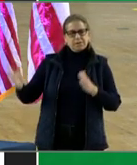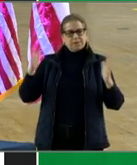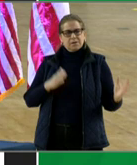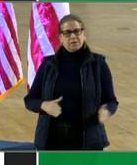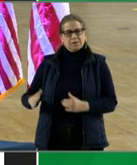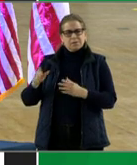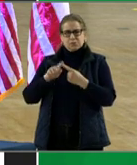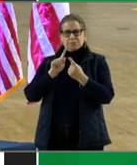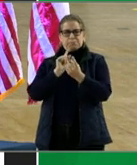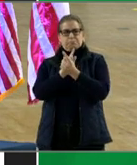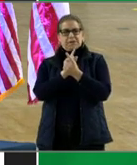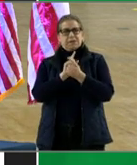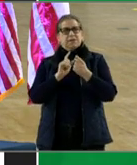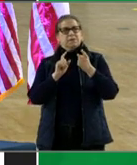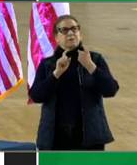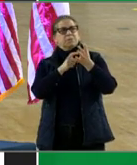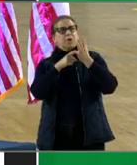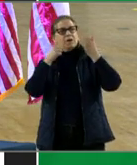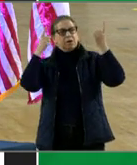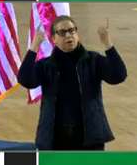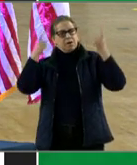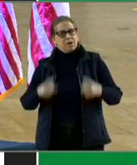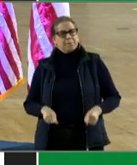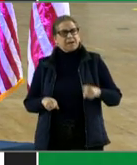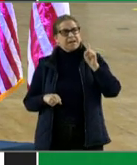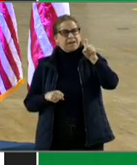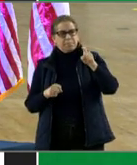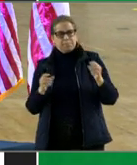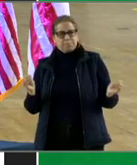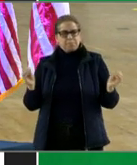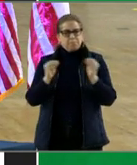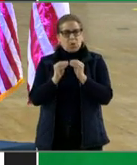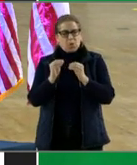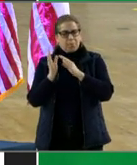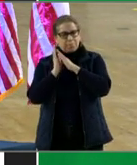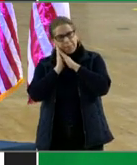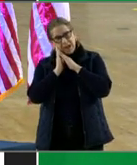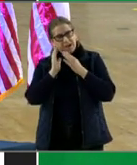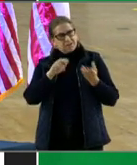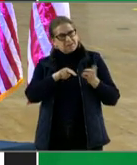We confirmed with them that we need to increase our capacity to